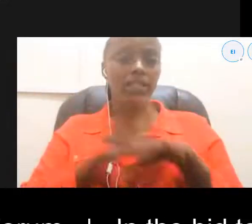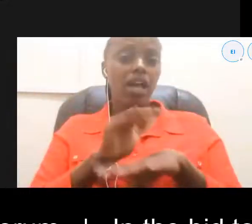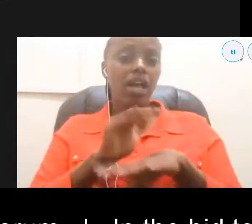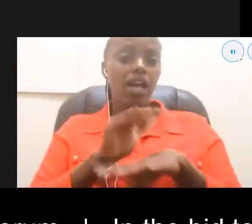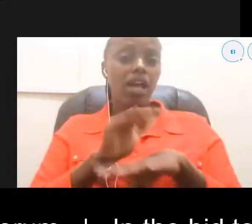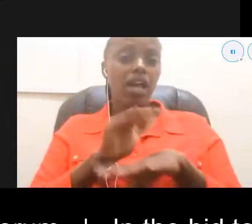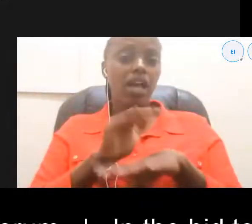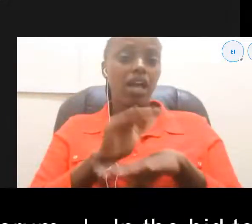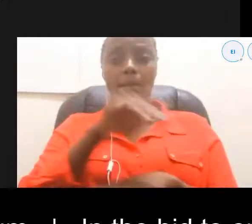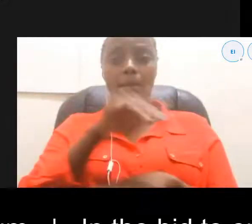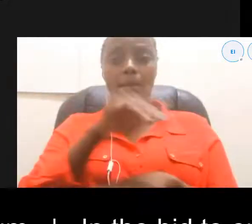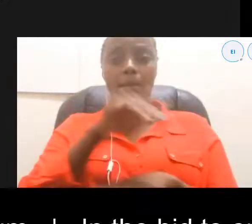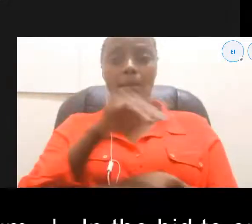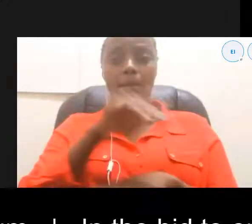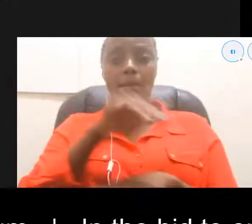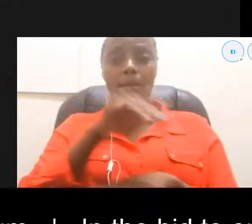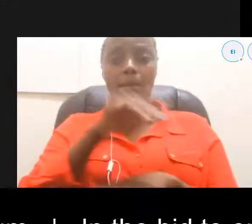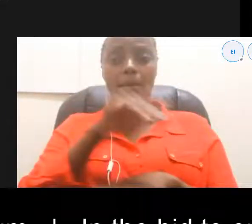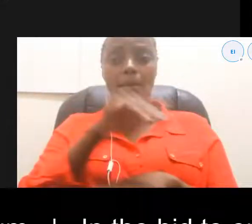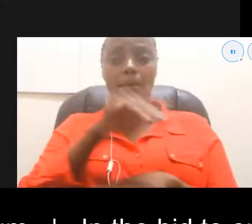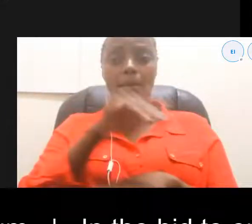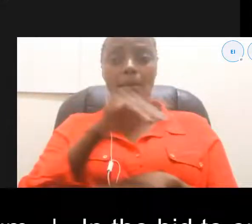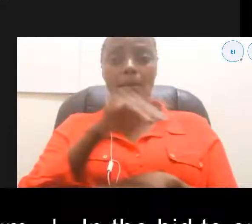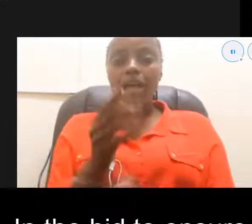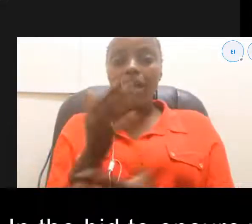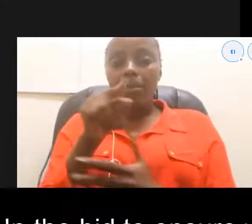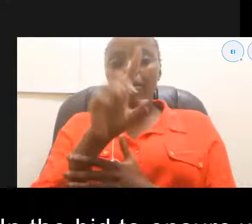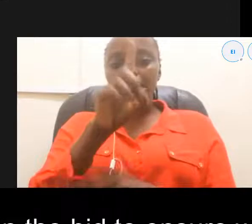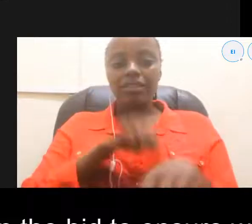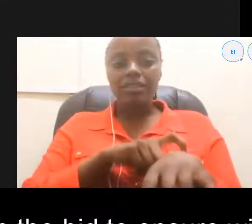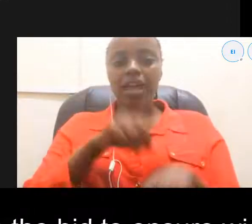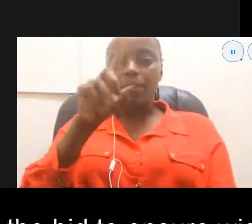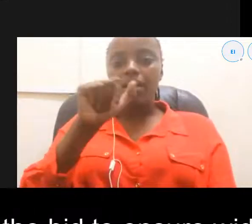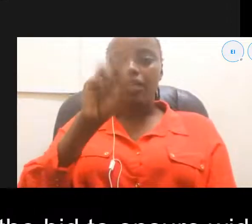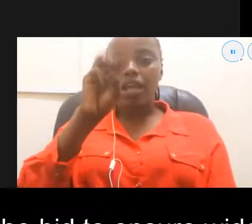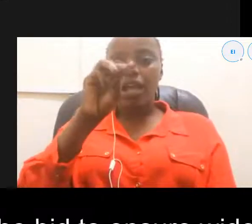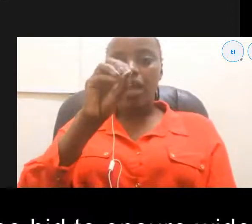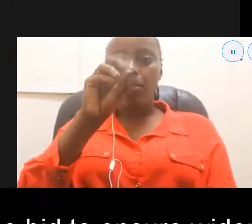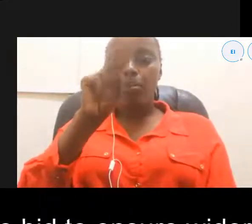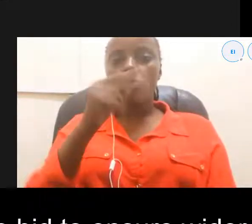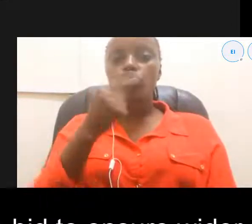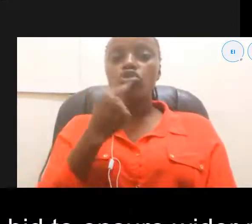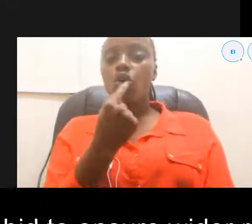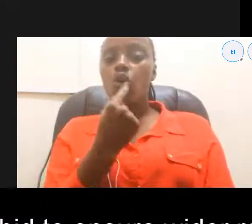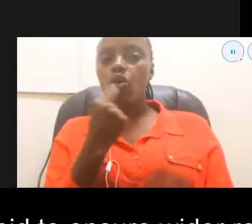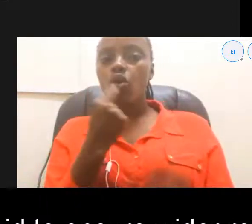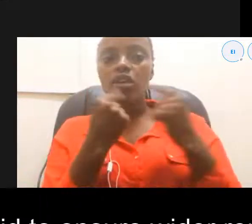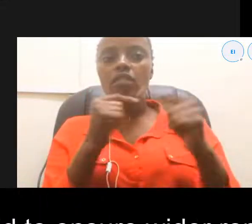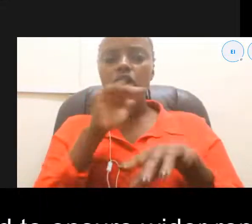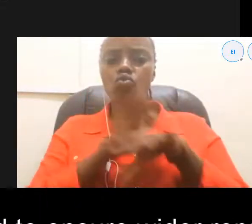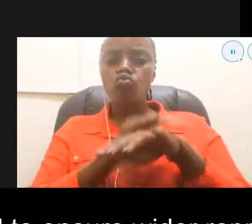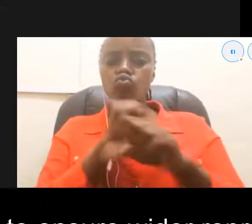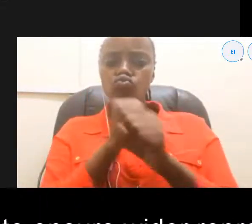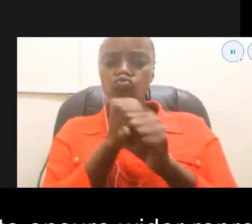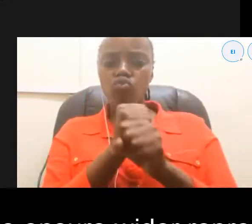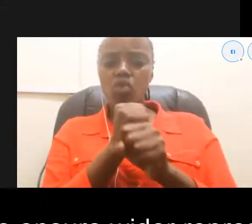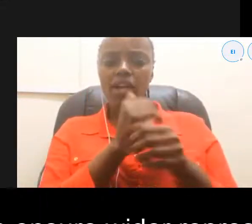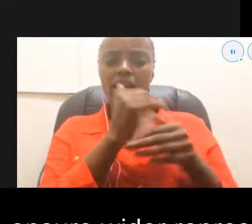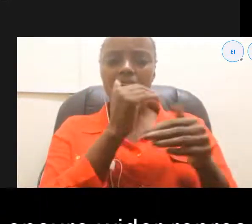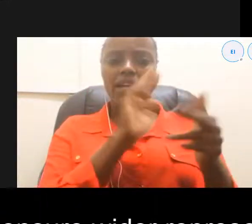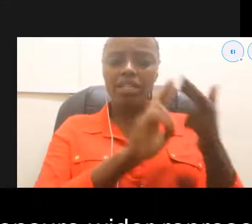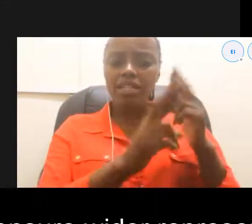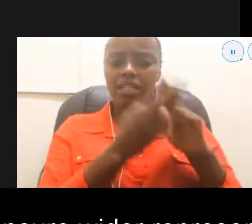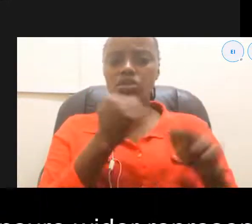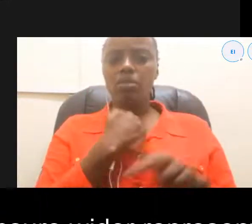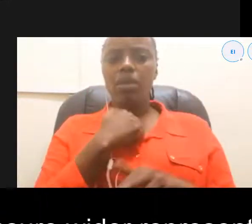from which, when at least when Damon was speaking, I noticed that there was a very good work relationship between